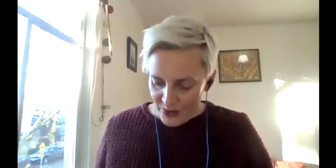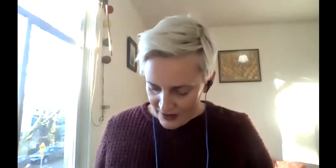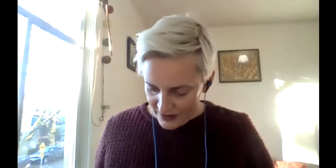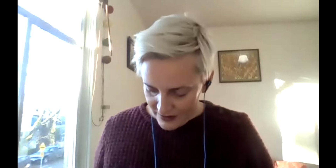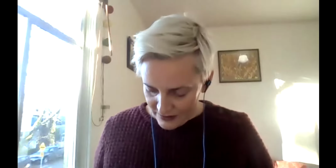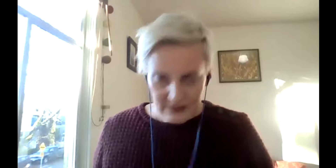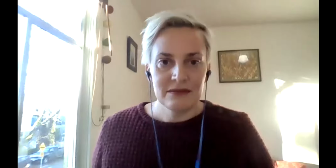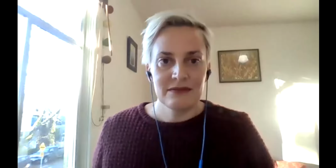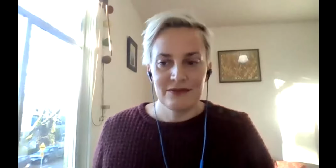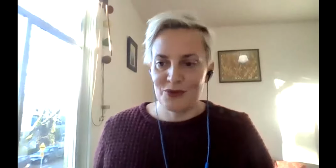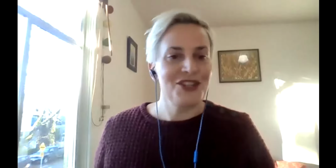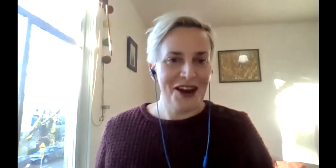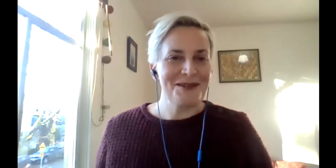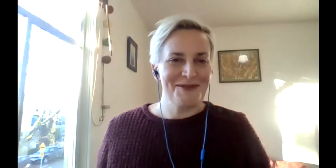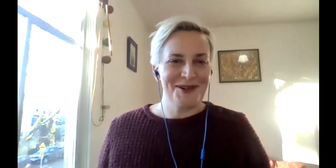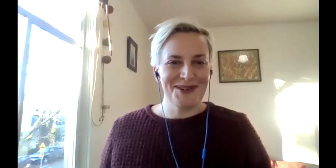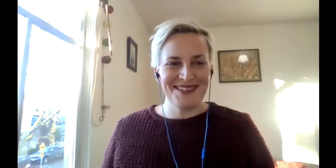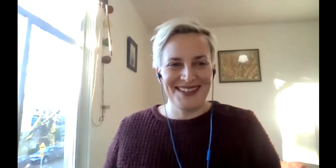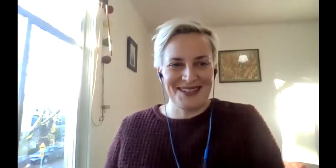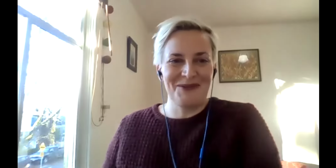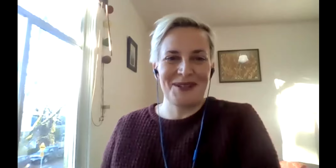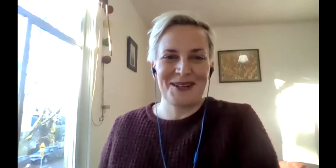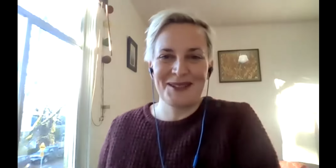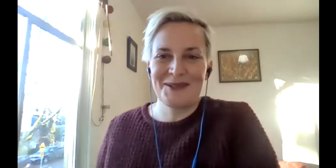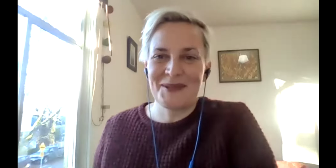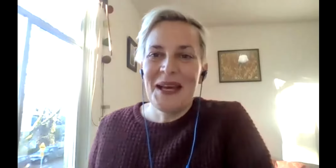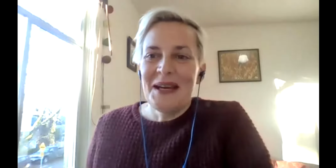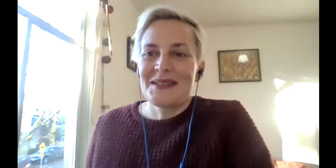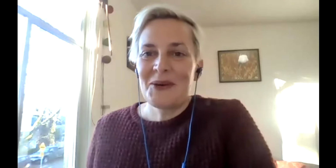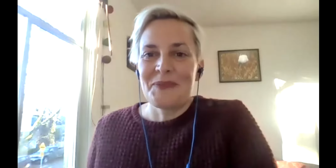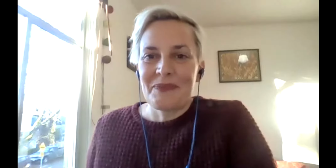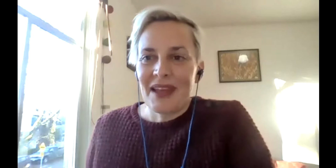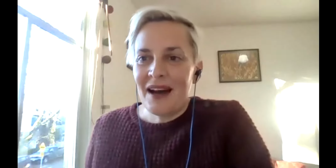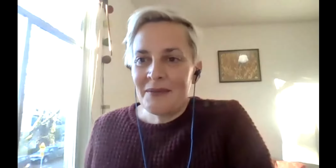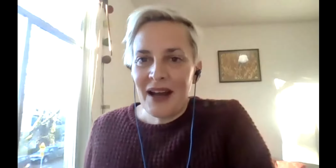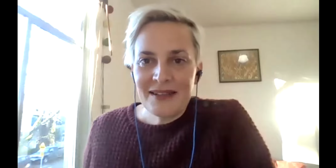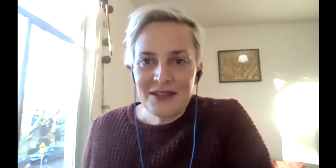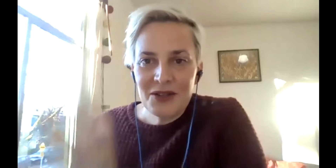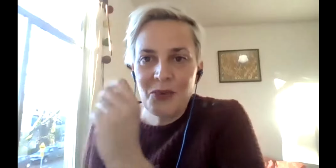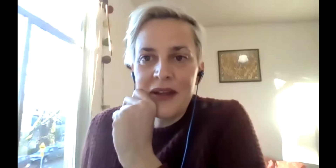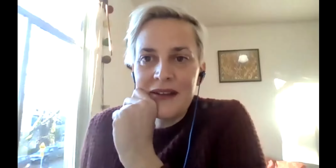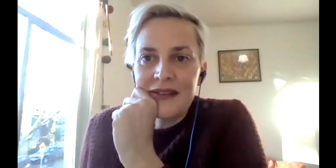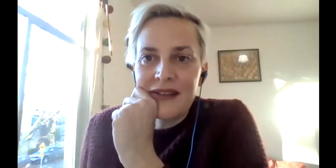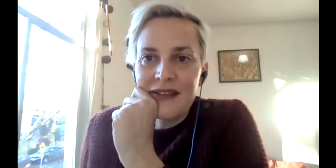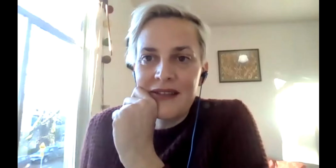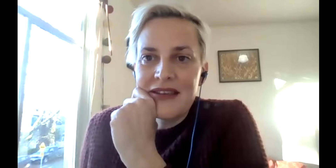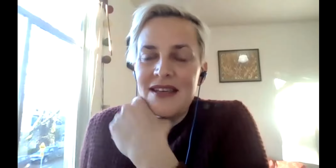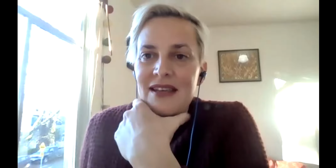I will reshare it before this webinar is over. So I'll start